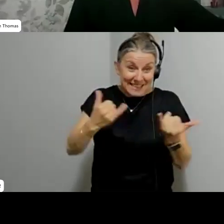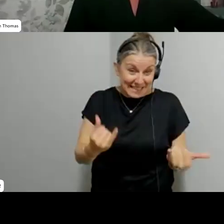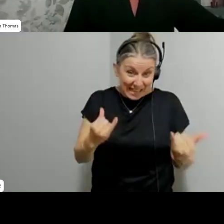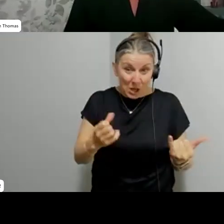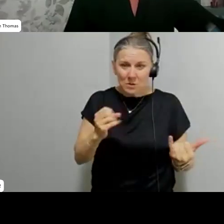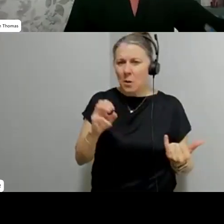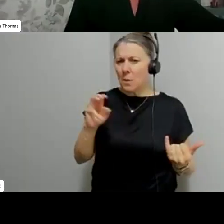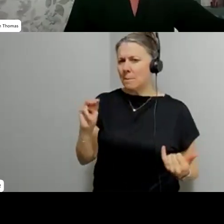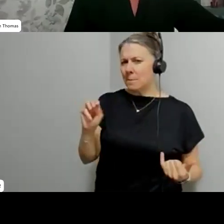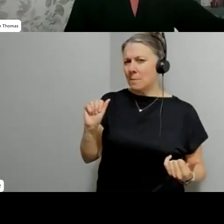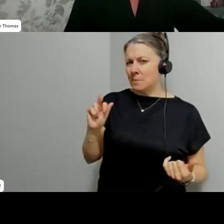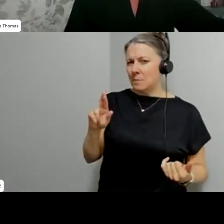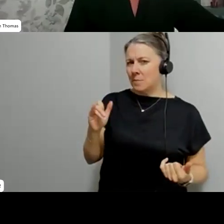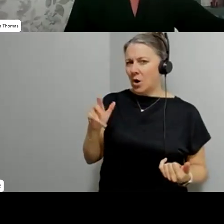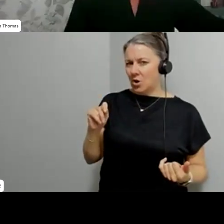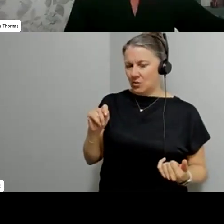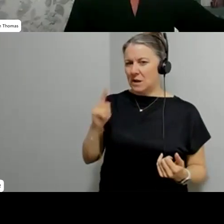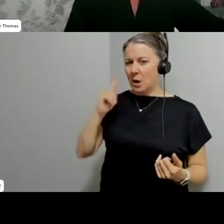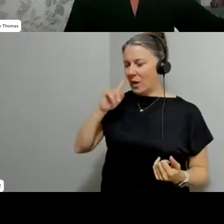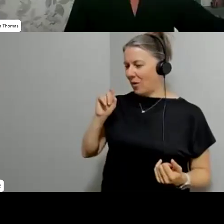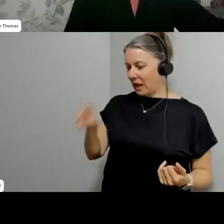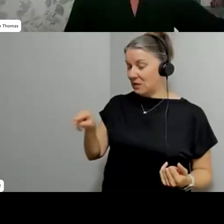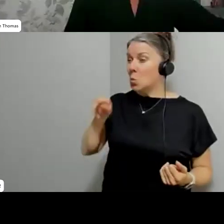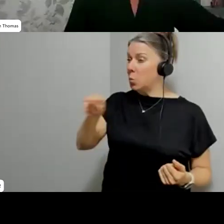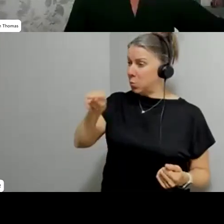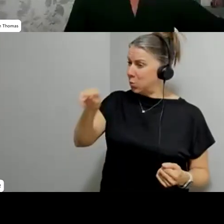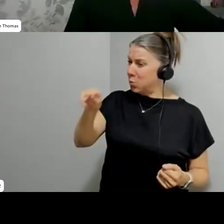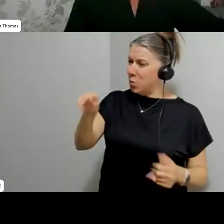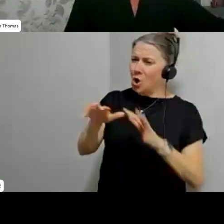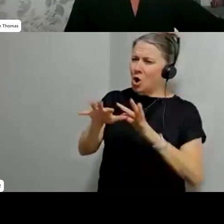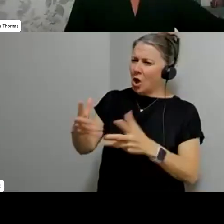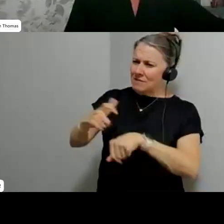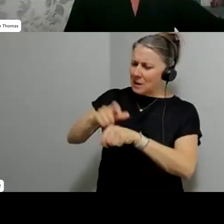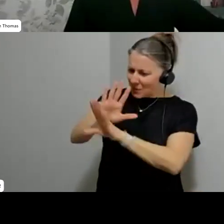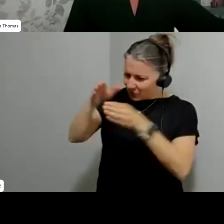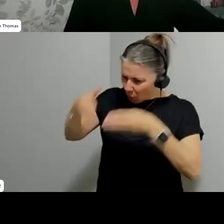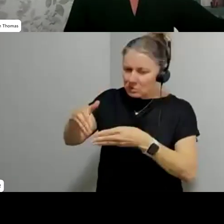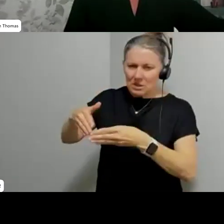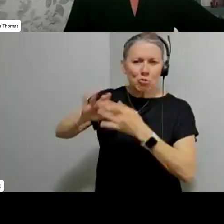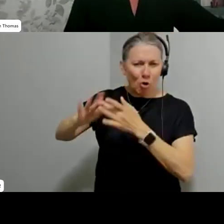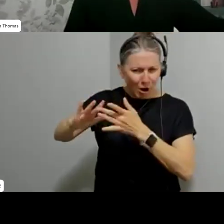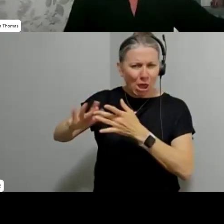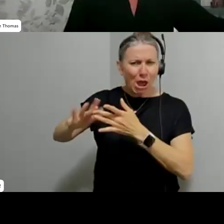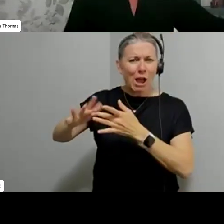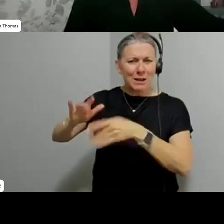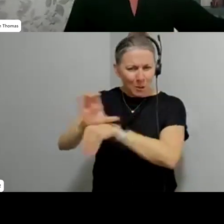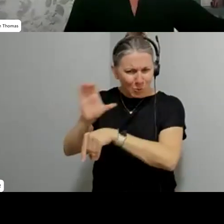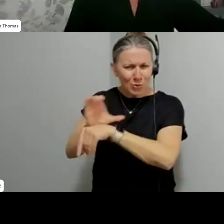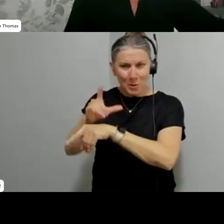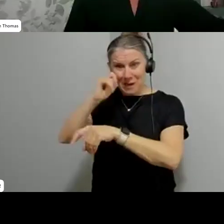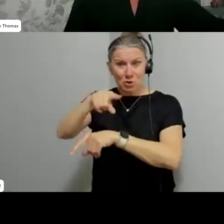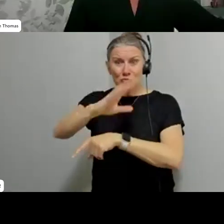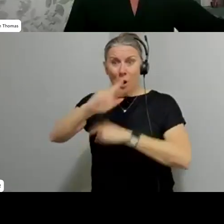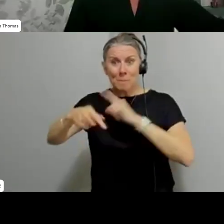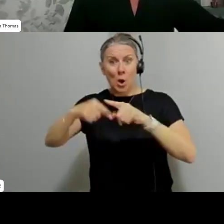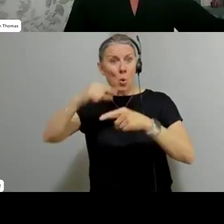to you a little bit. You spend a lot of your time working digitally, right? Because we're in a global conversation.